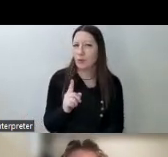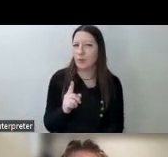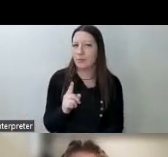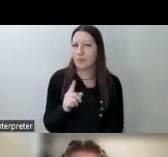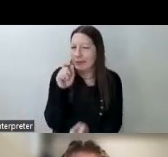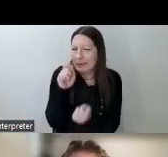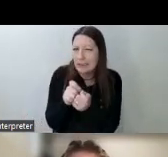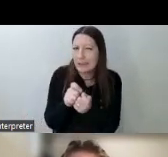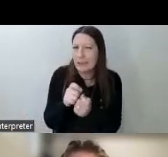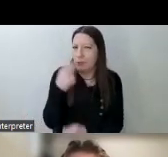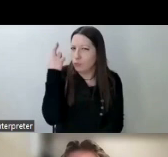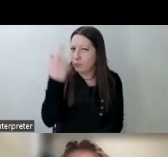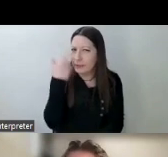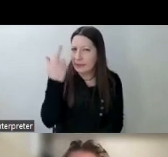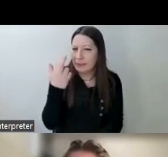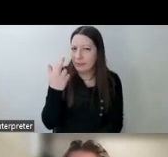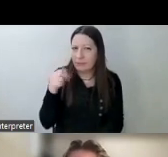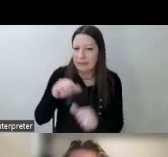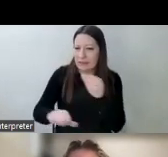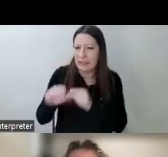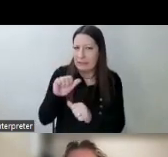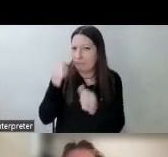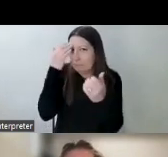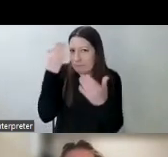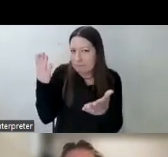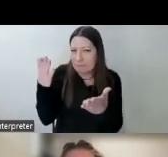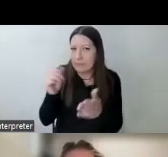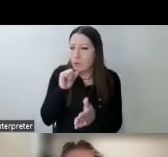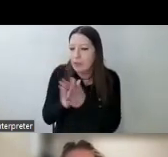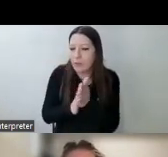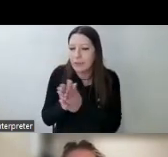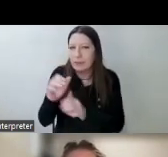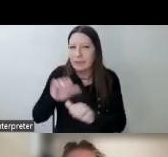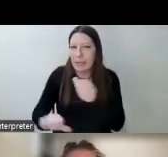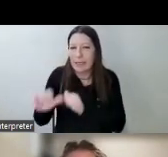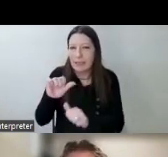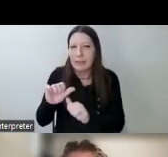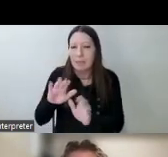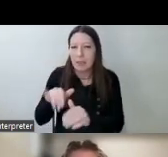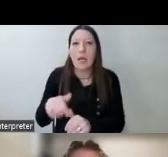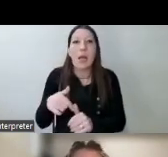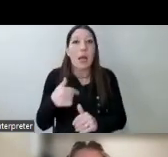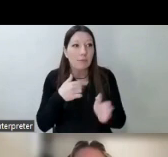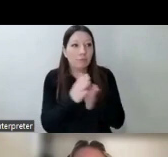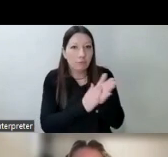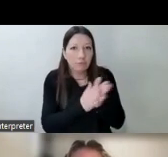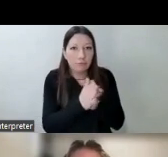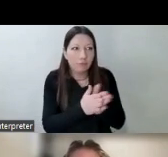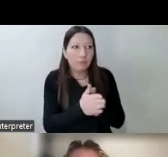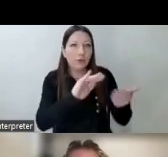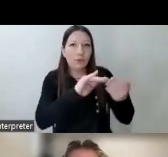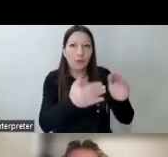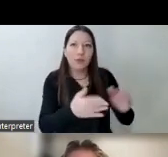the scientific truth of that isn't really what I'm interested in. It's more so the stories and experiences of the community and how they both view